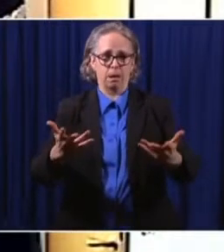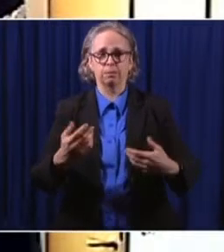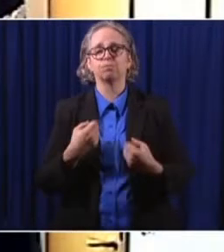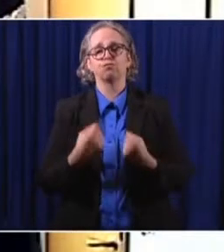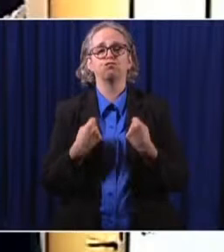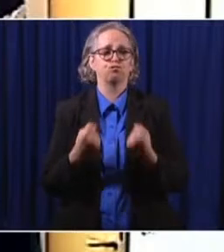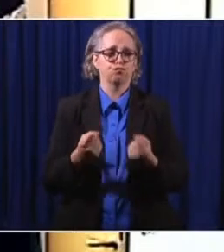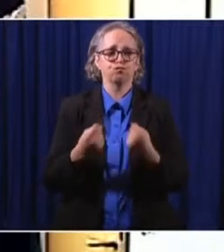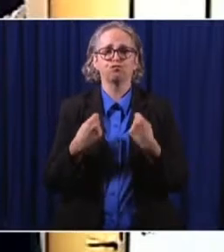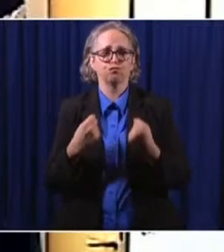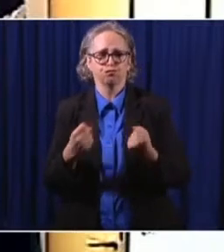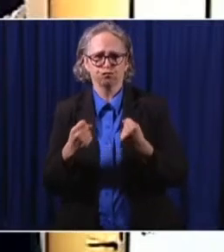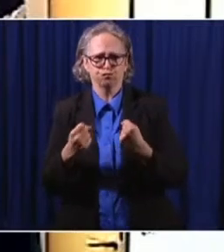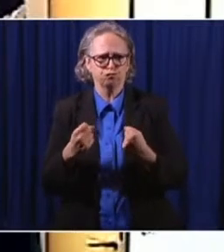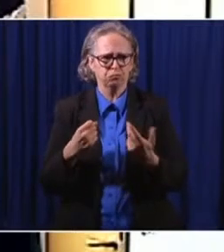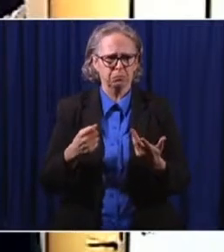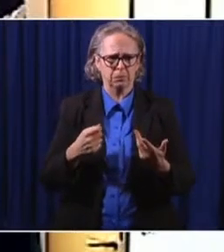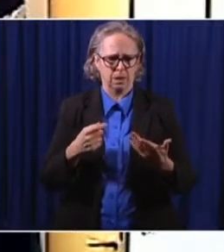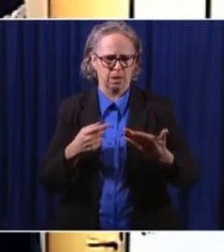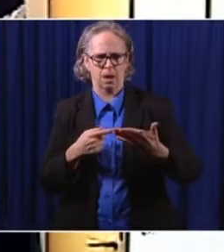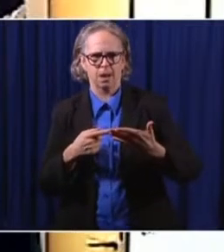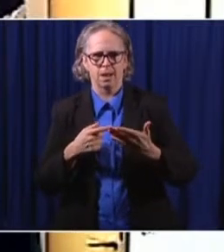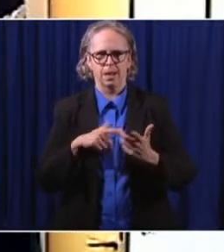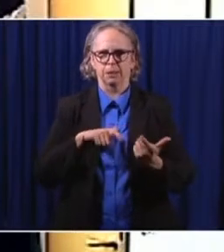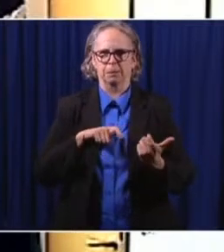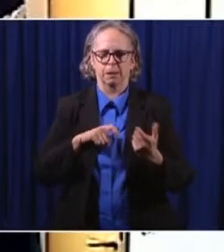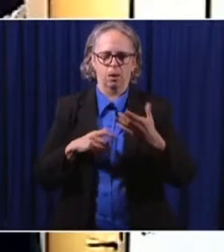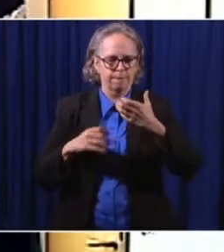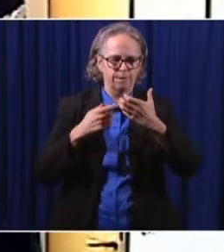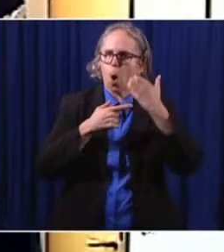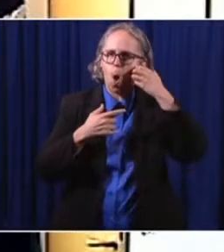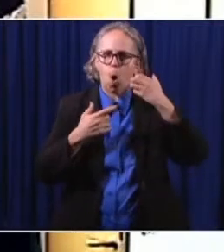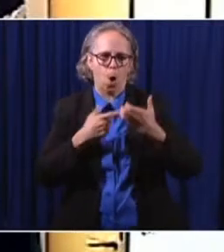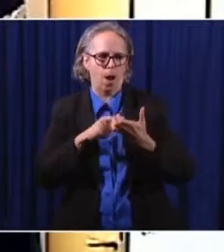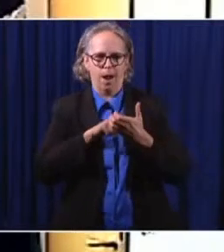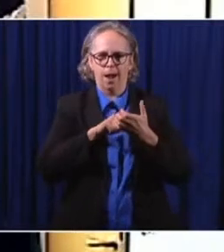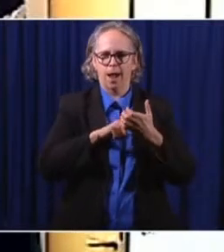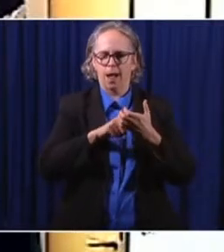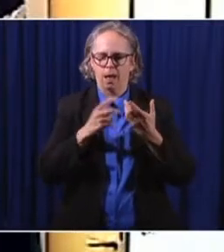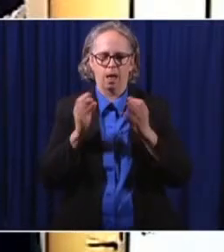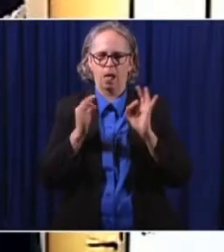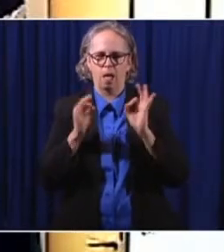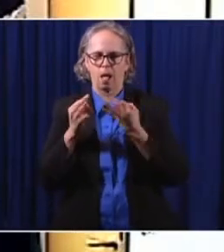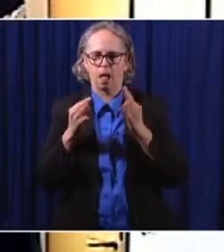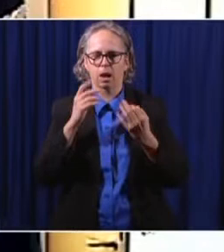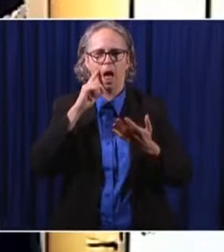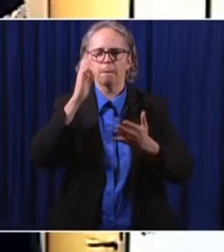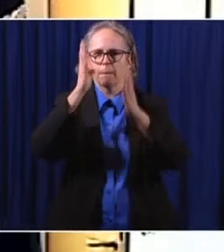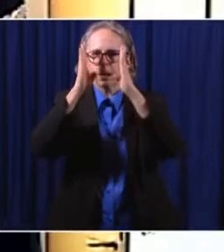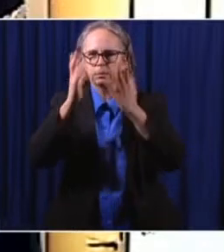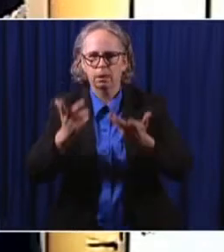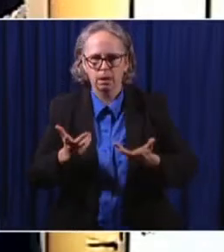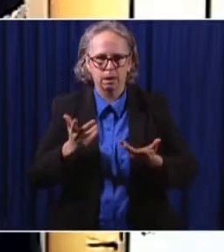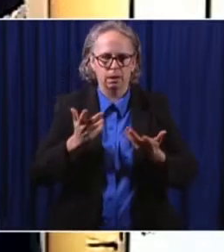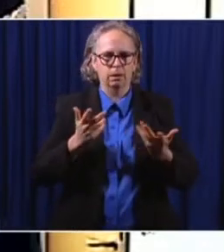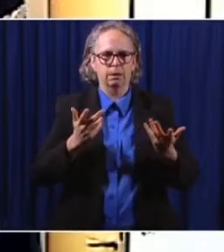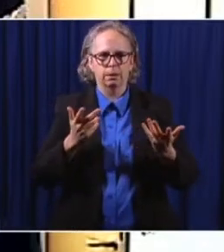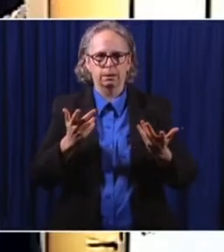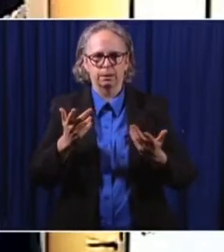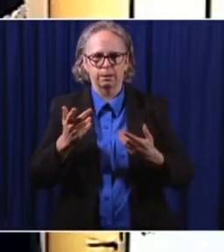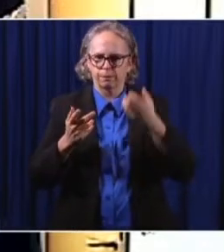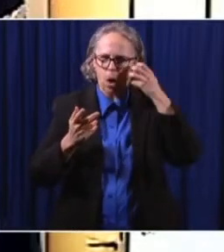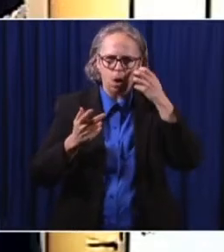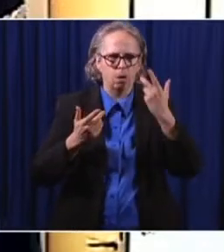in a rural area, and not spot someone that's distracted, whether it's by a cellular device or some other type